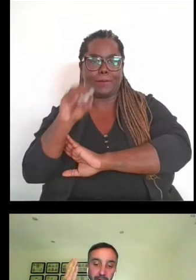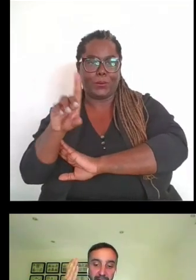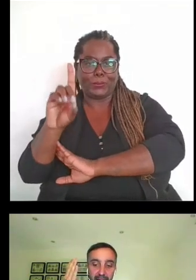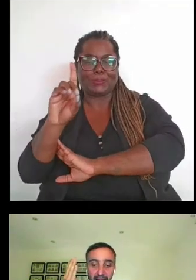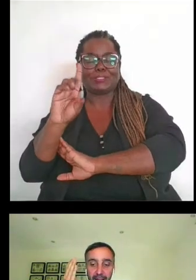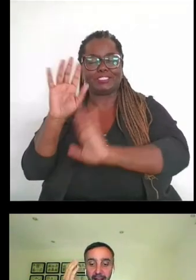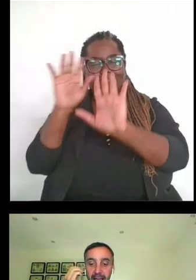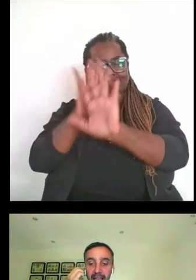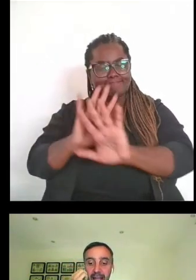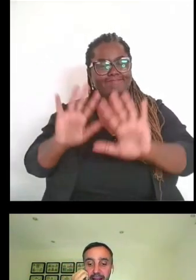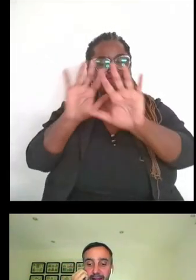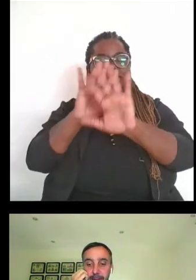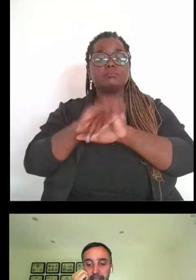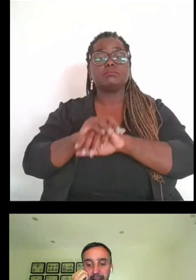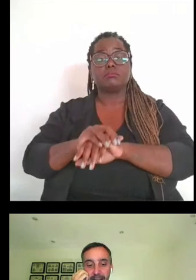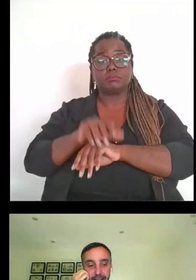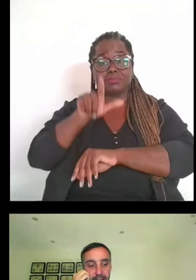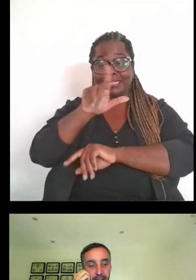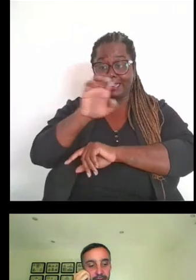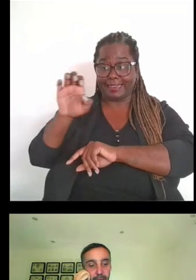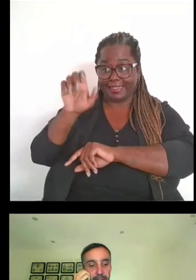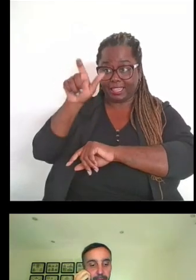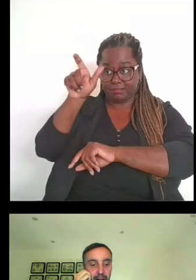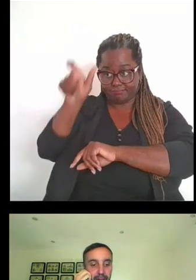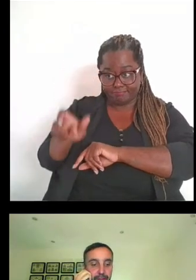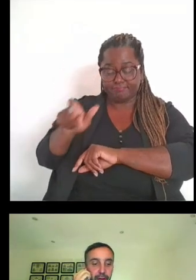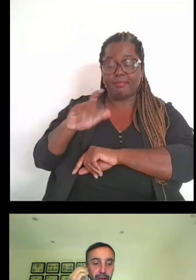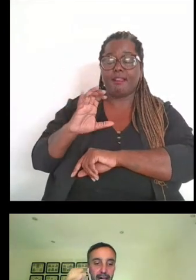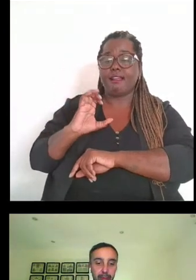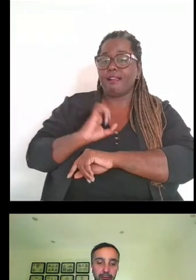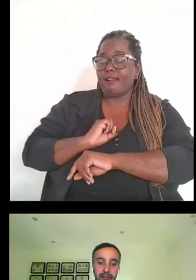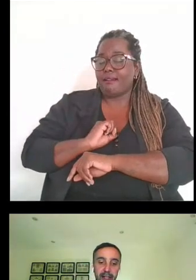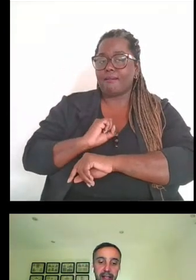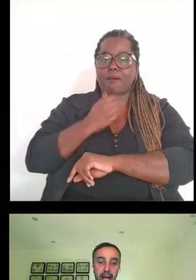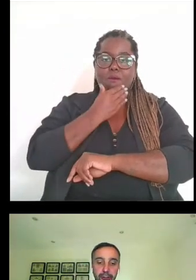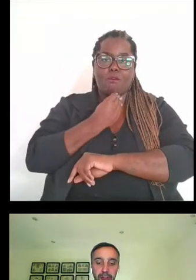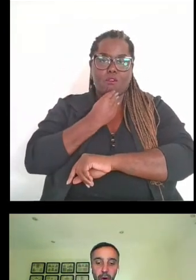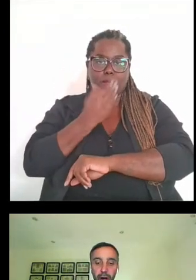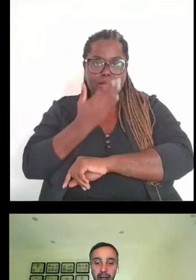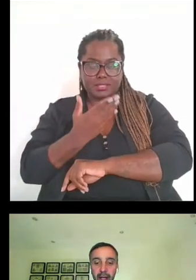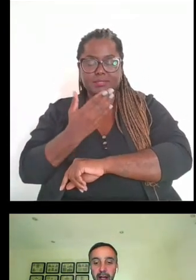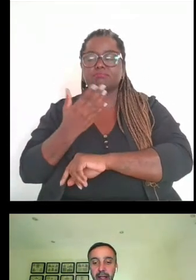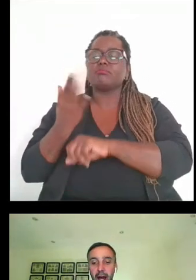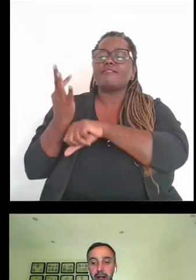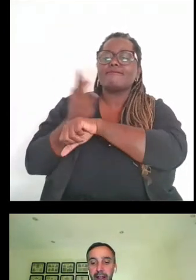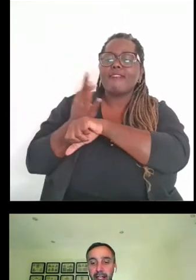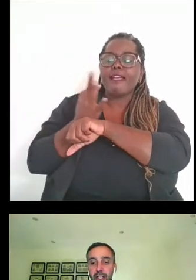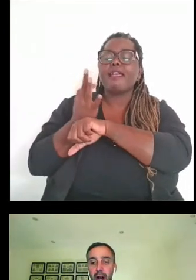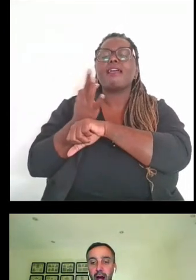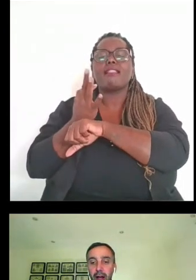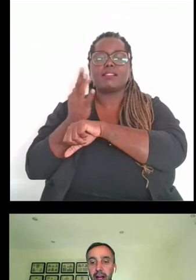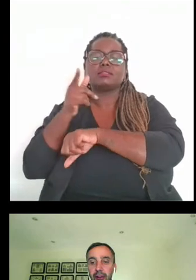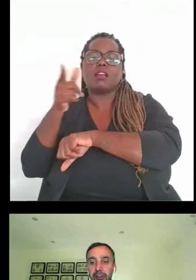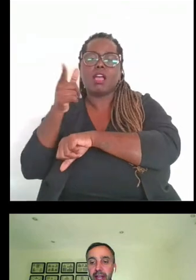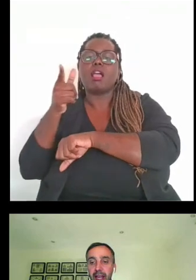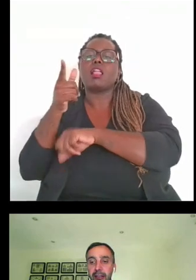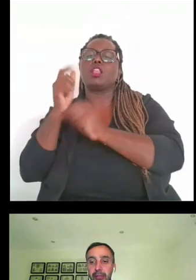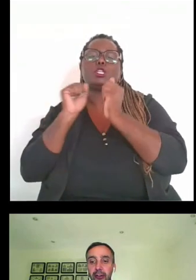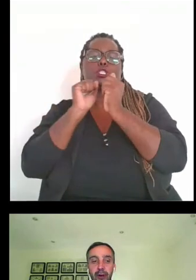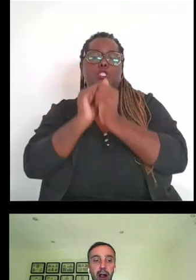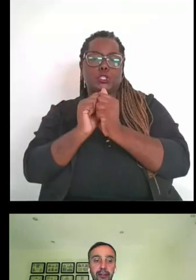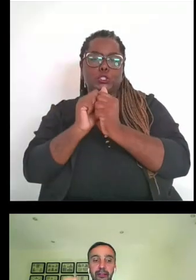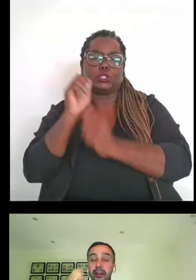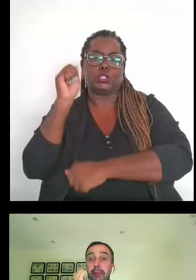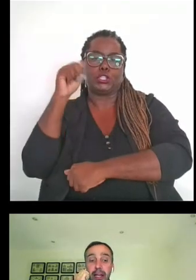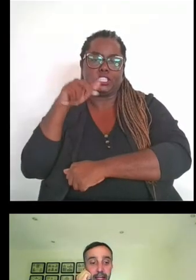with can easily be gazed from the private photo albums that are now stored in the architecture archive in